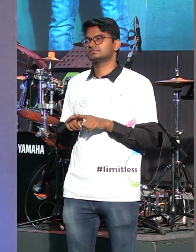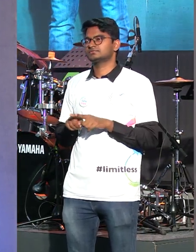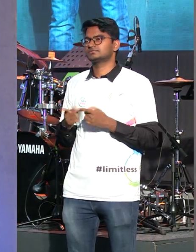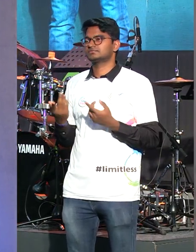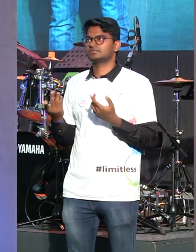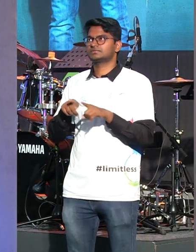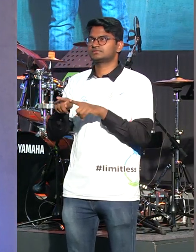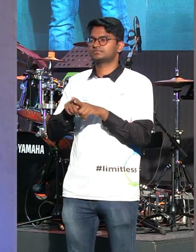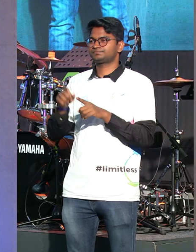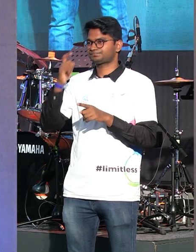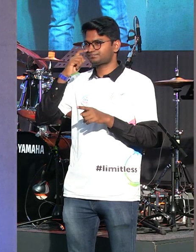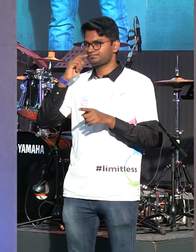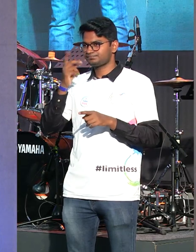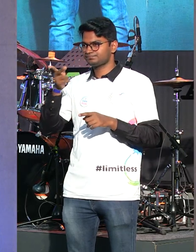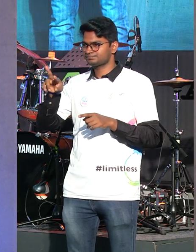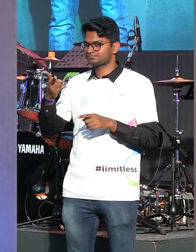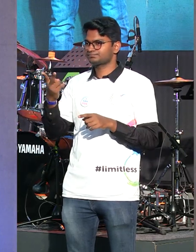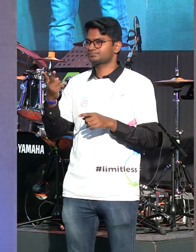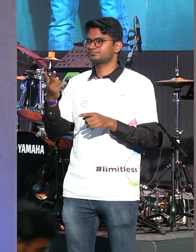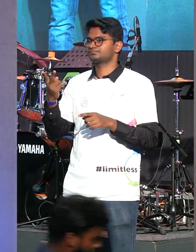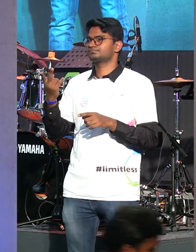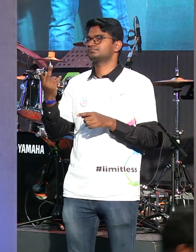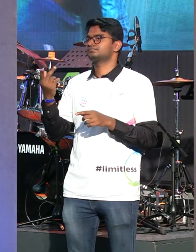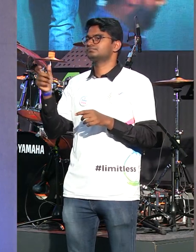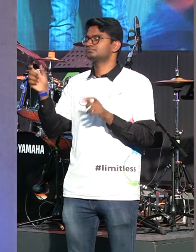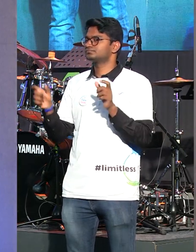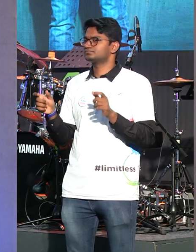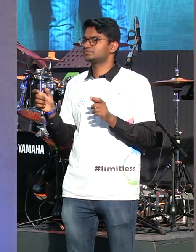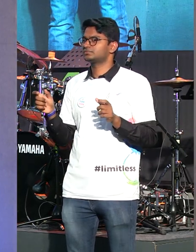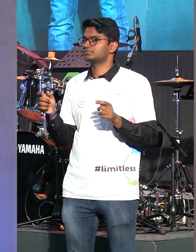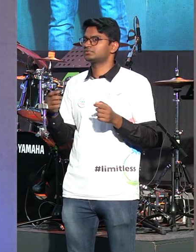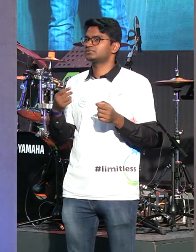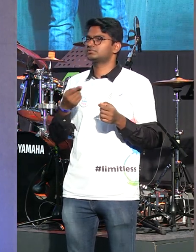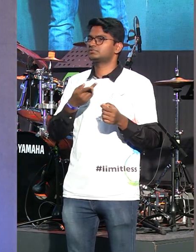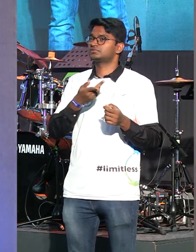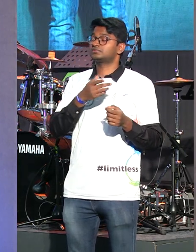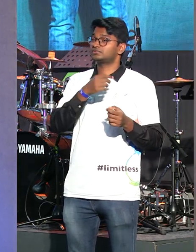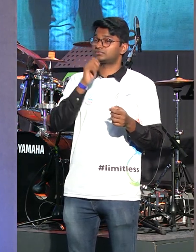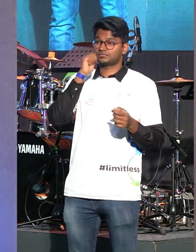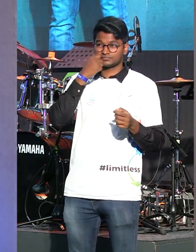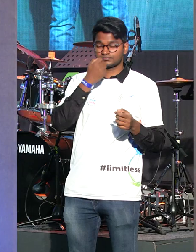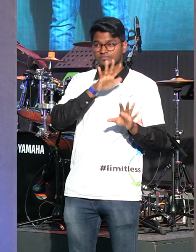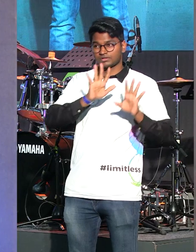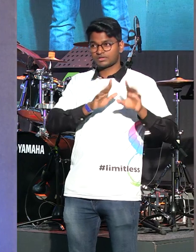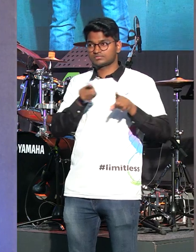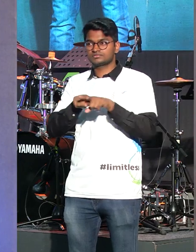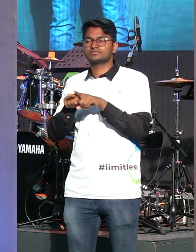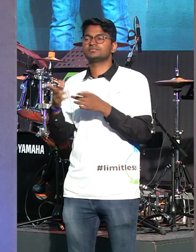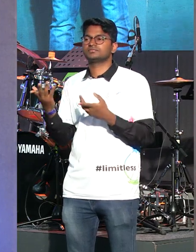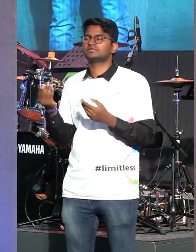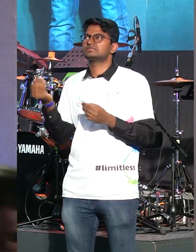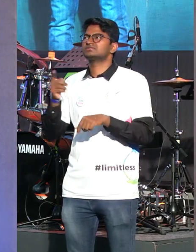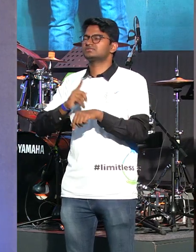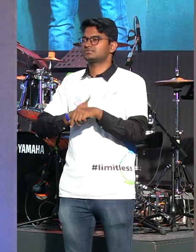transgender characters being played by not transgender people. Sometimes it is also because there is, it's a